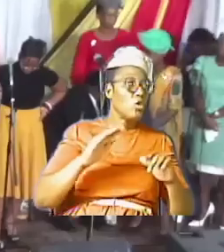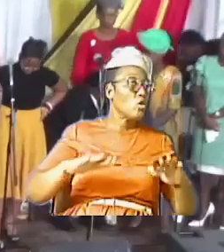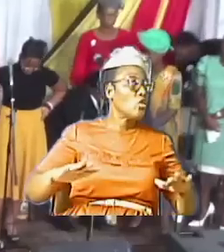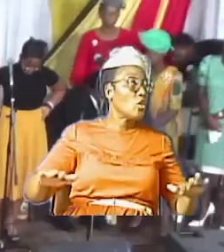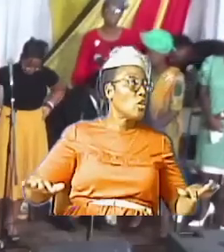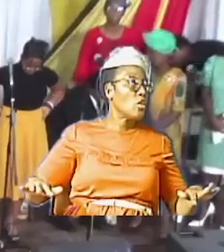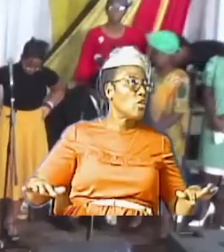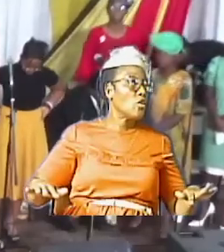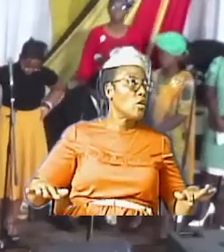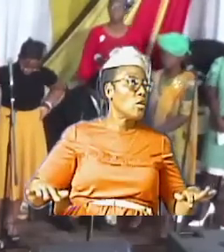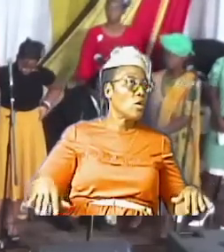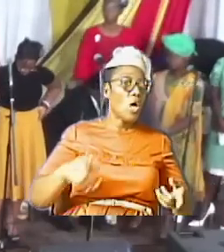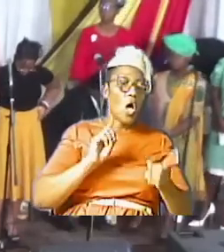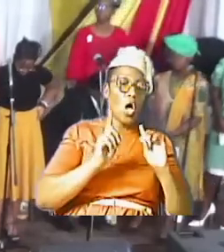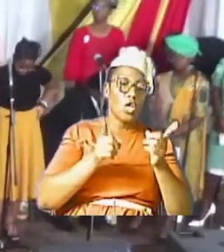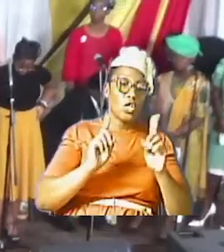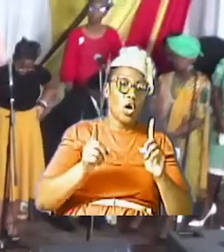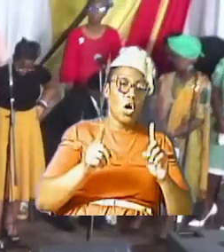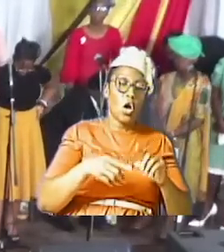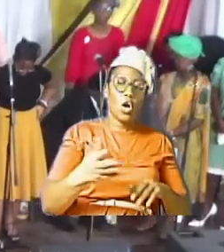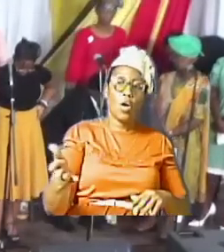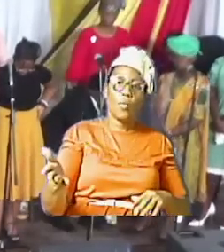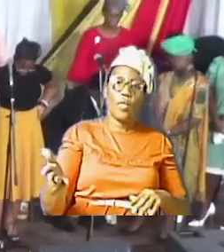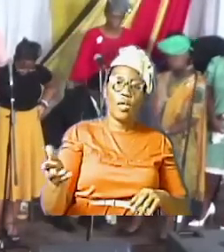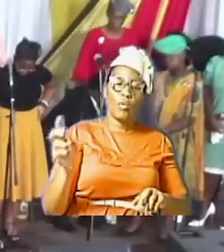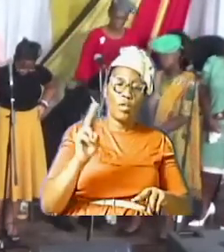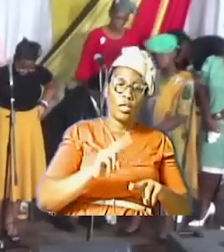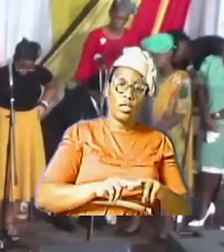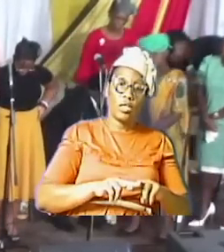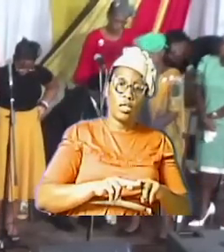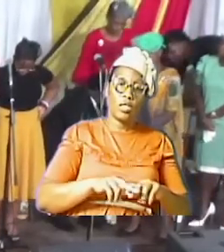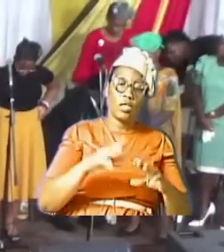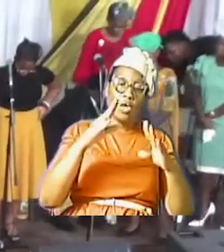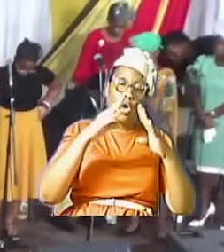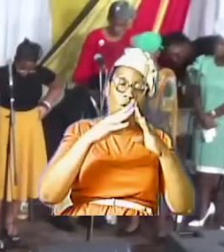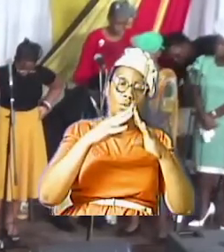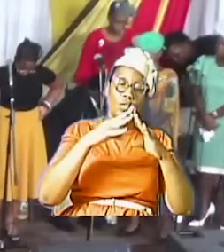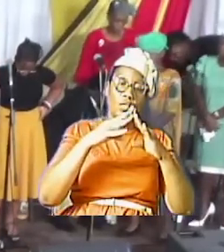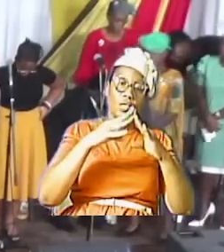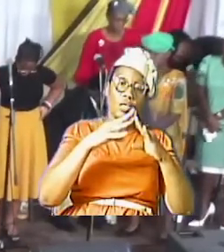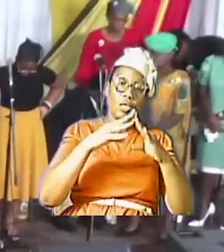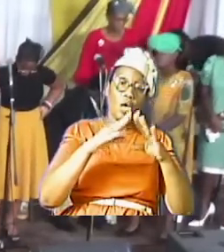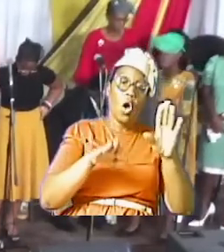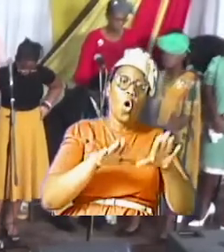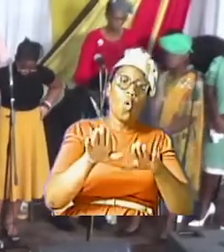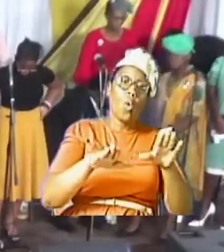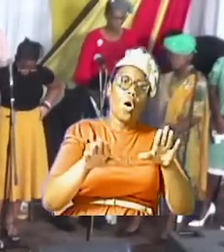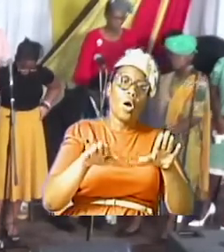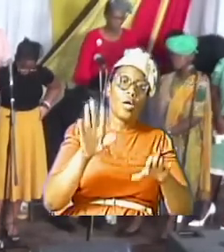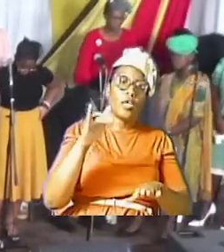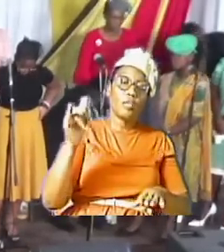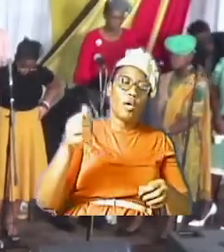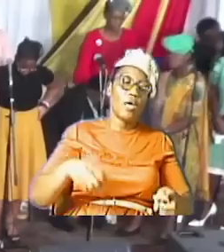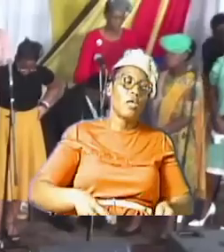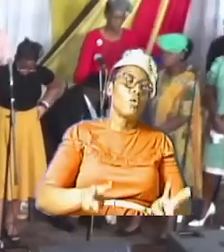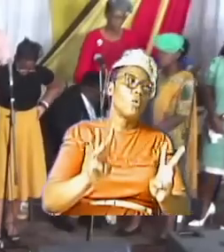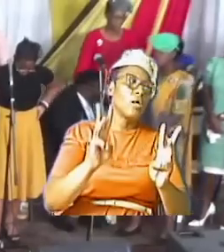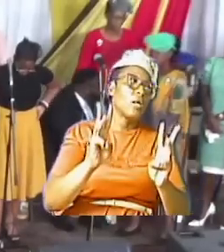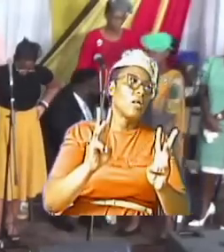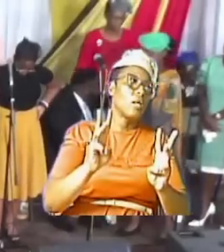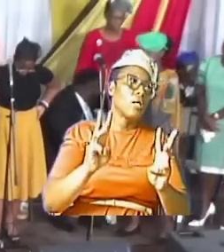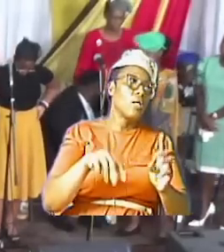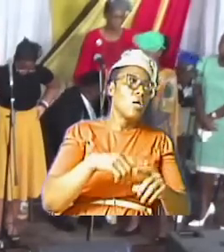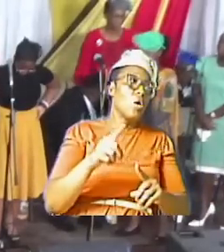children, and thou shalt talk of them when thou sittest in thine house, and when thou walkest by the